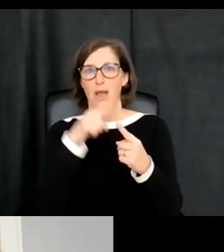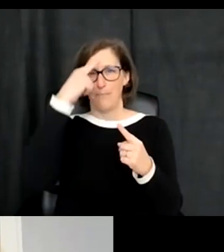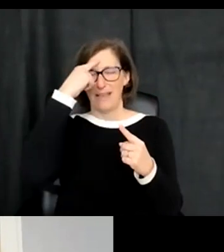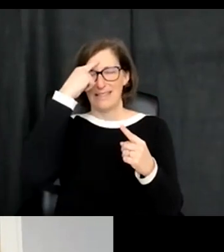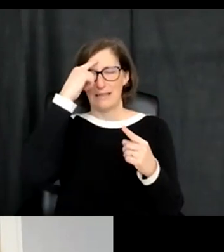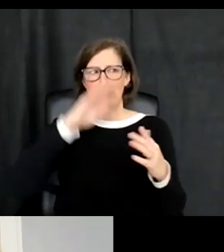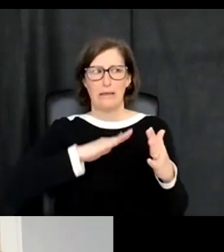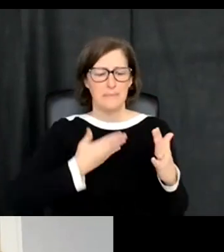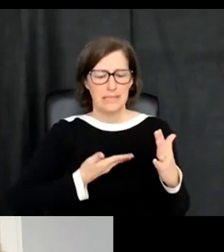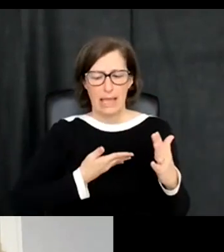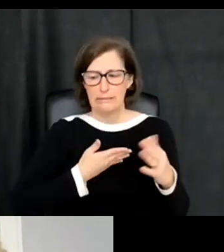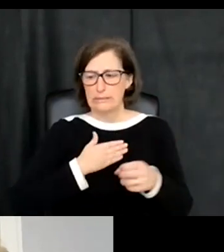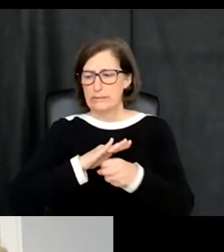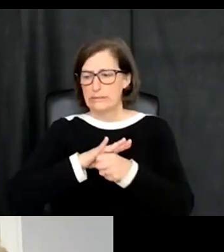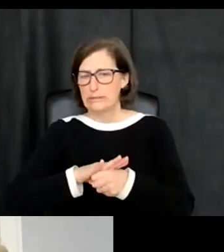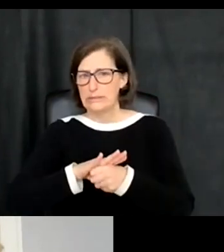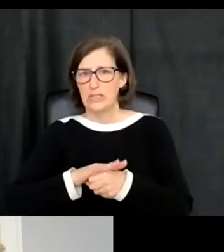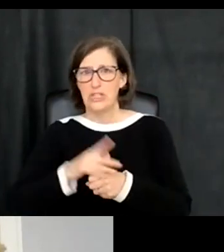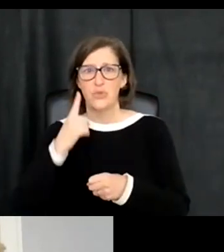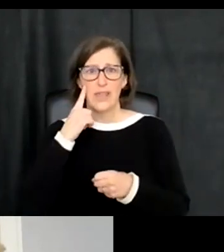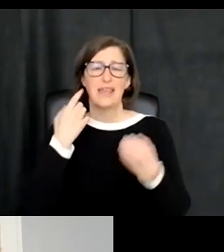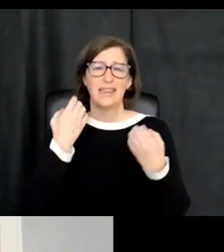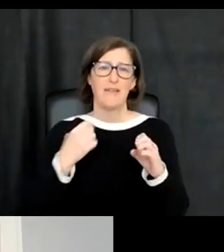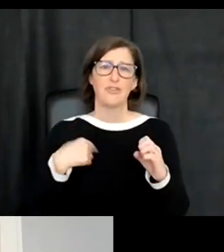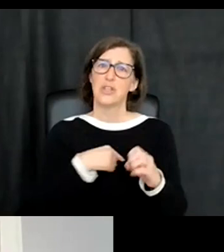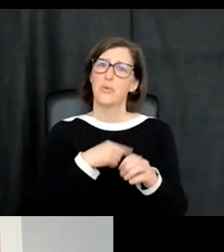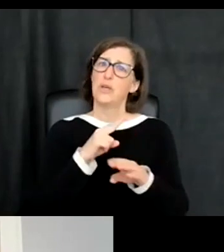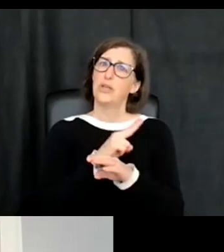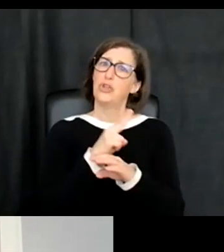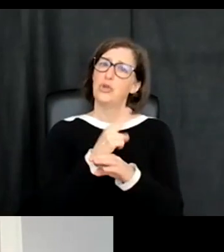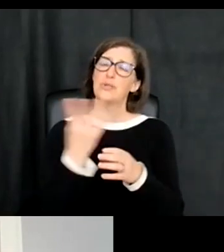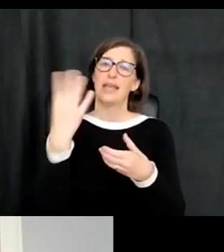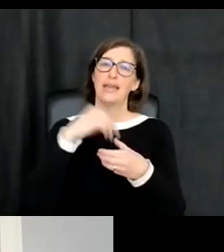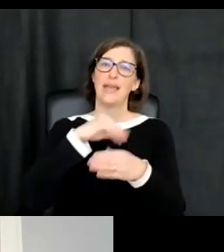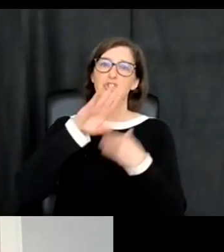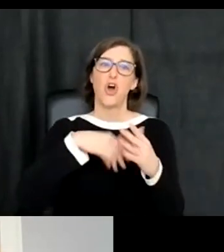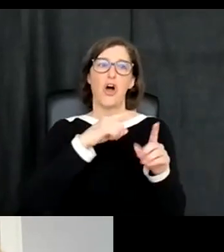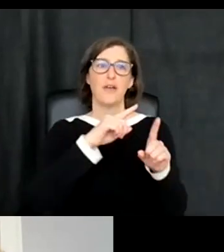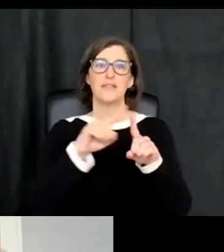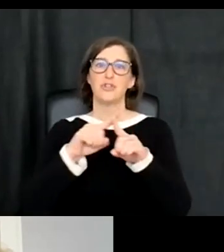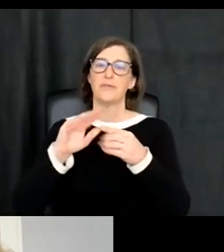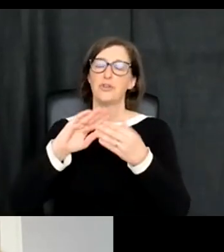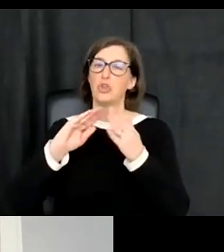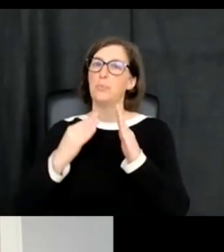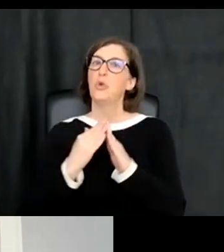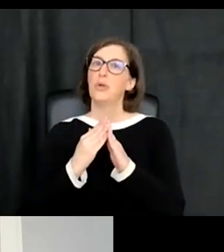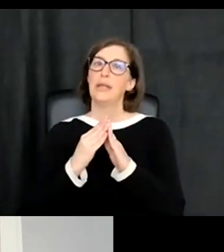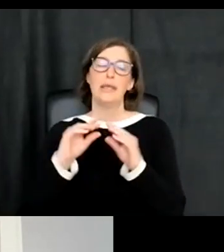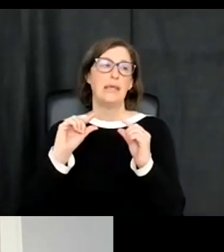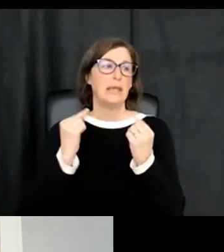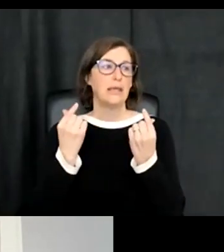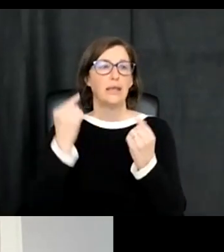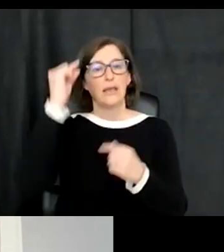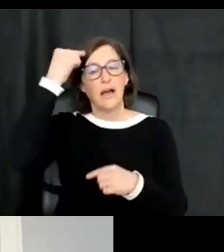distress. And so I think the efforts that we use, again, to engage all the different community-based,